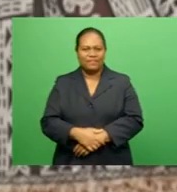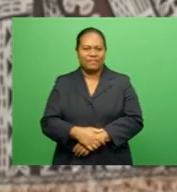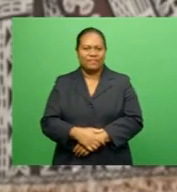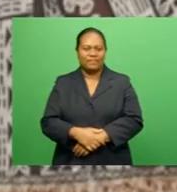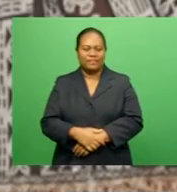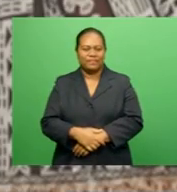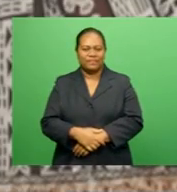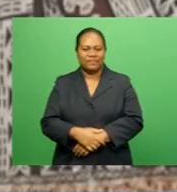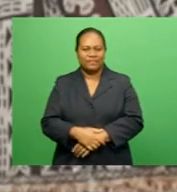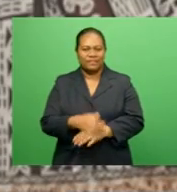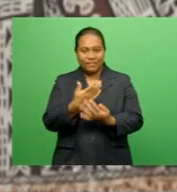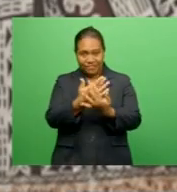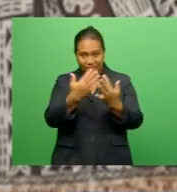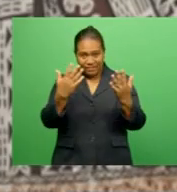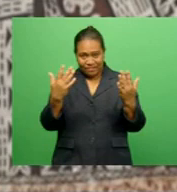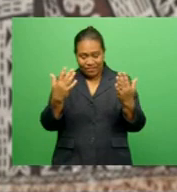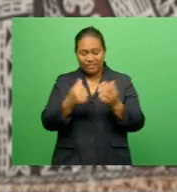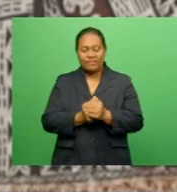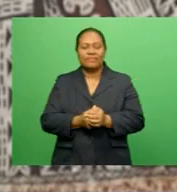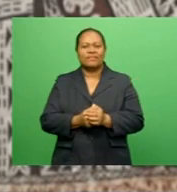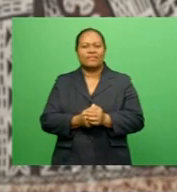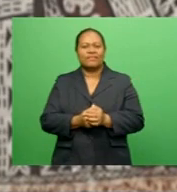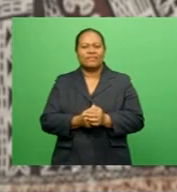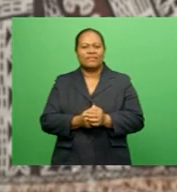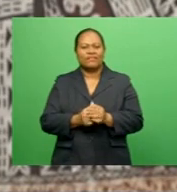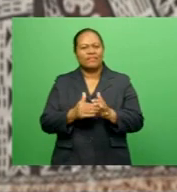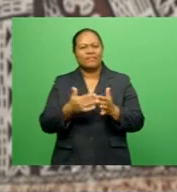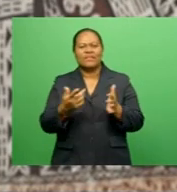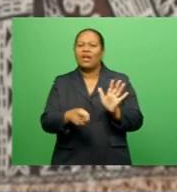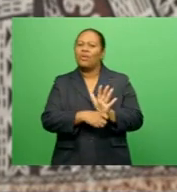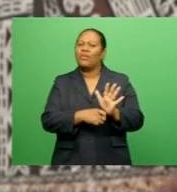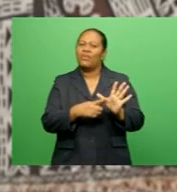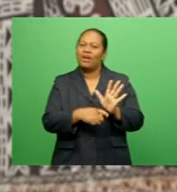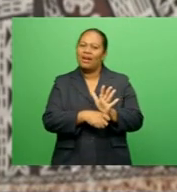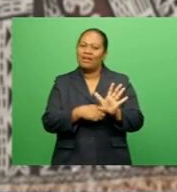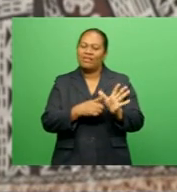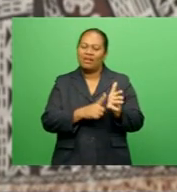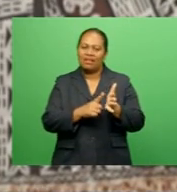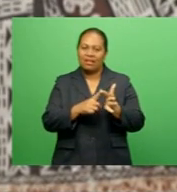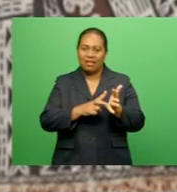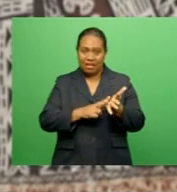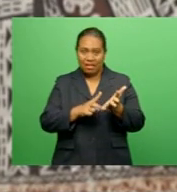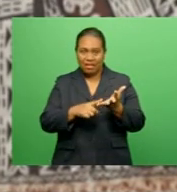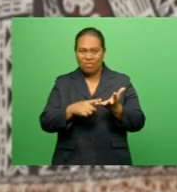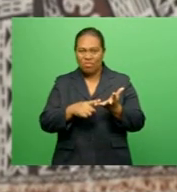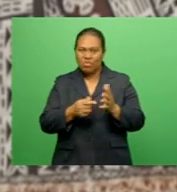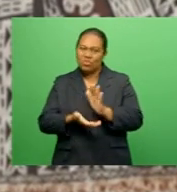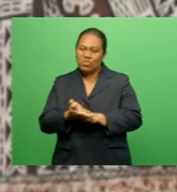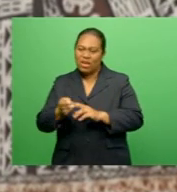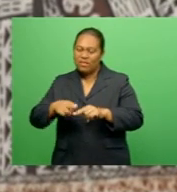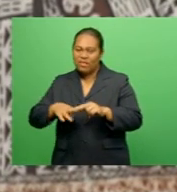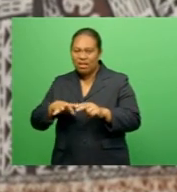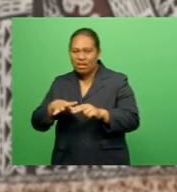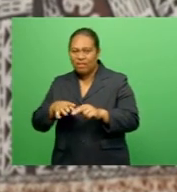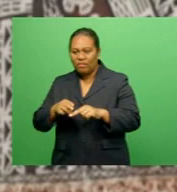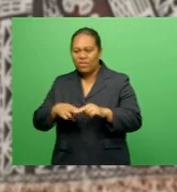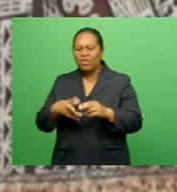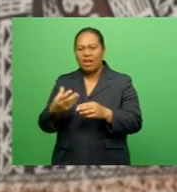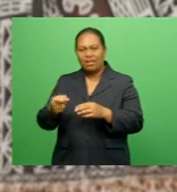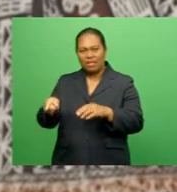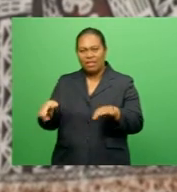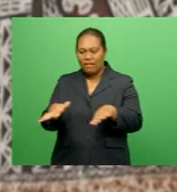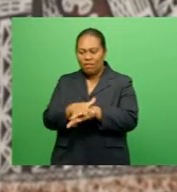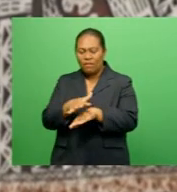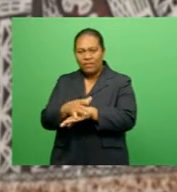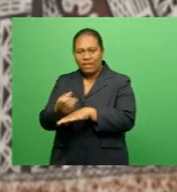whose departed loved ones at Raralevu Cemetery will find it easier to make their visits. the